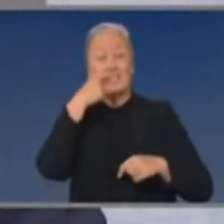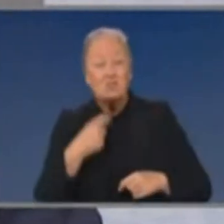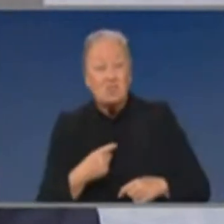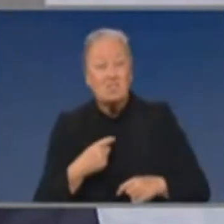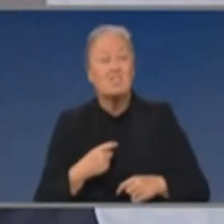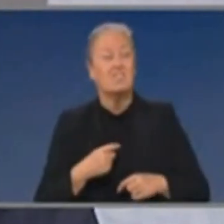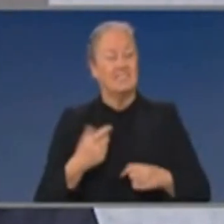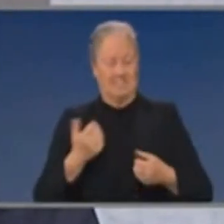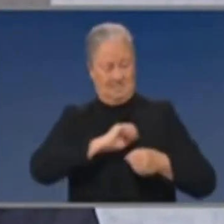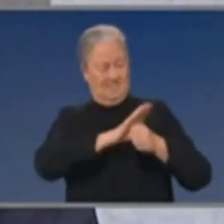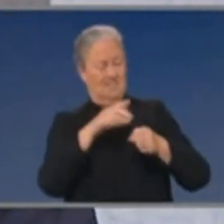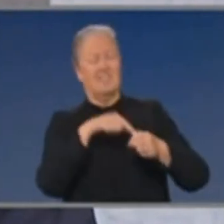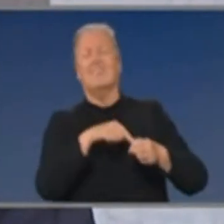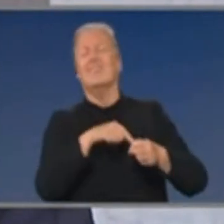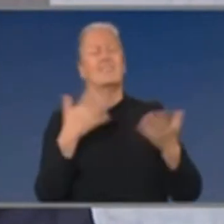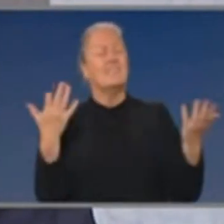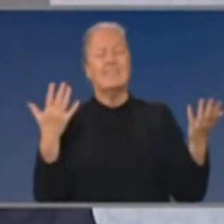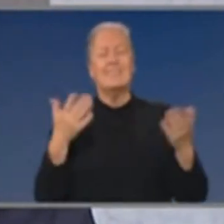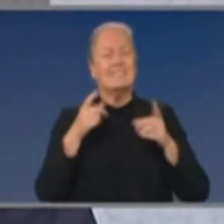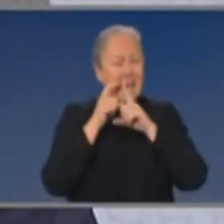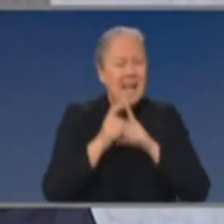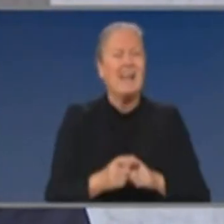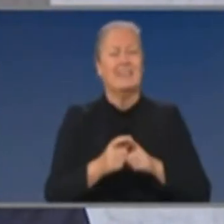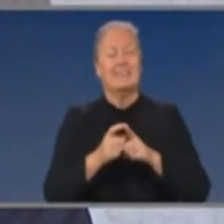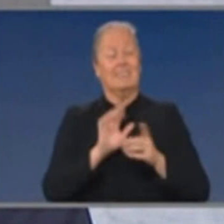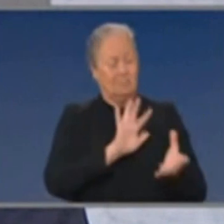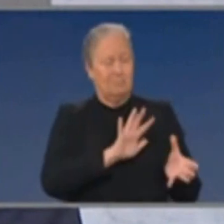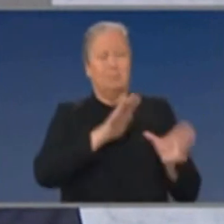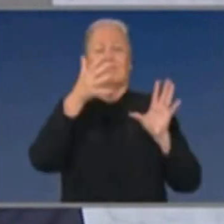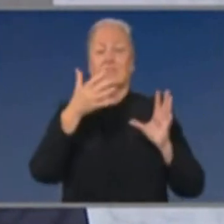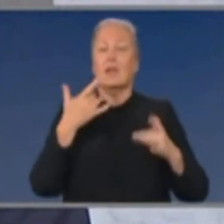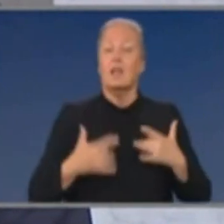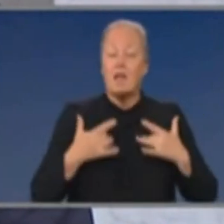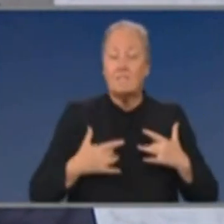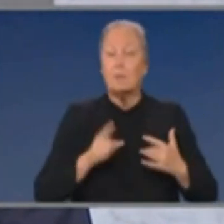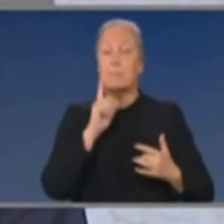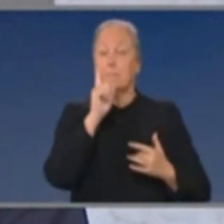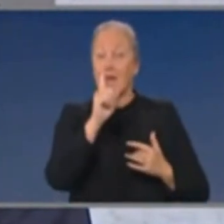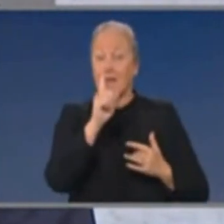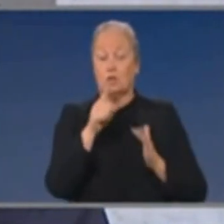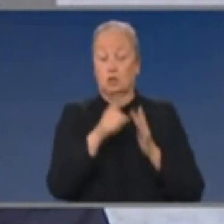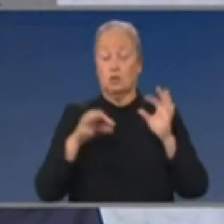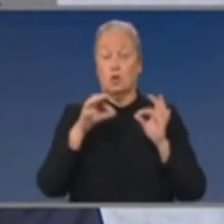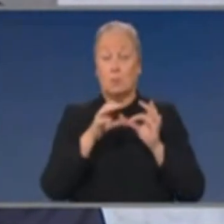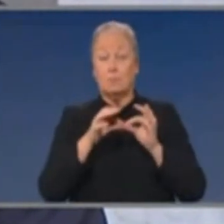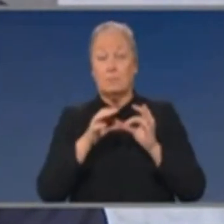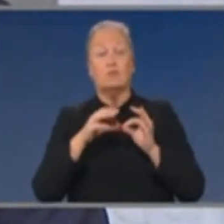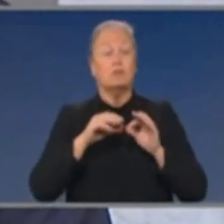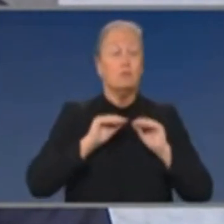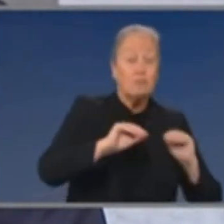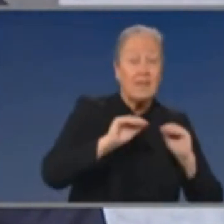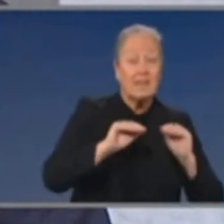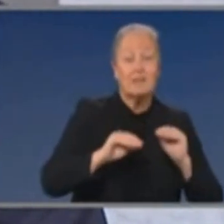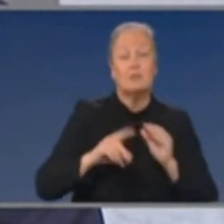hardest time in your life you've experienced out there in the labour market. And we want you to know that through Job Trainer, through Job Seeker, through